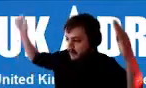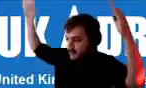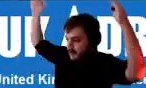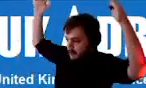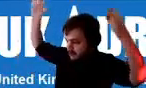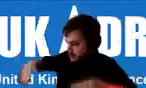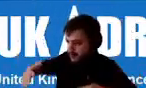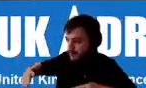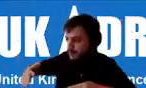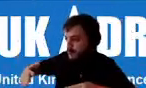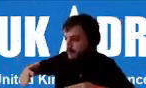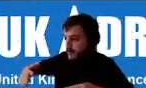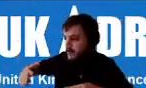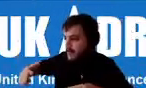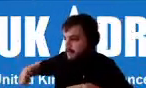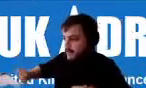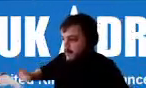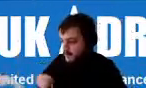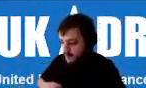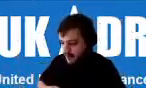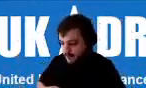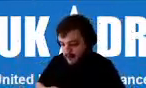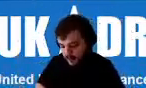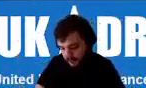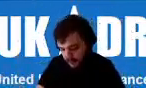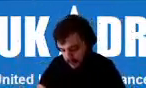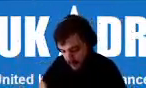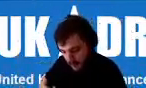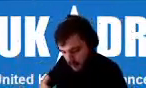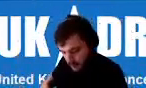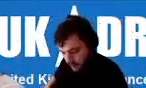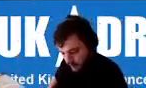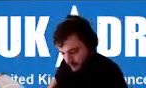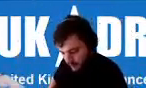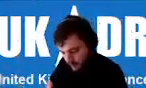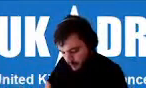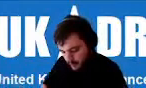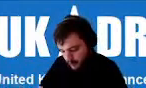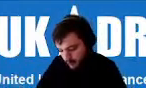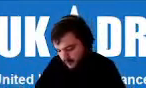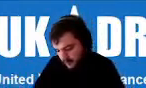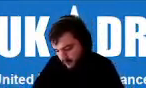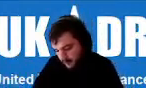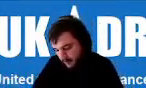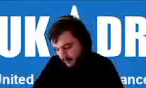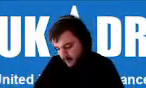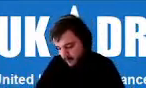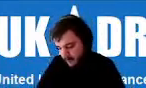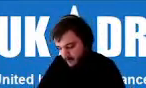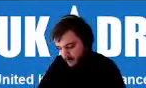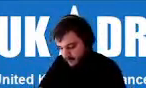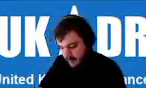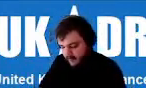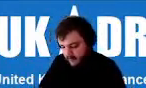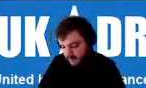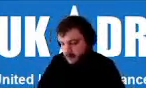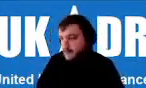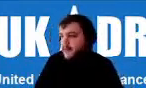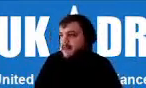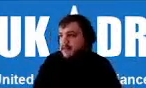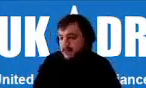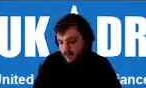earthquake came, the roofs just all started collapsing on people. So what do you think is the greatest